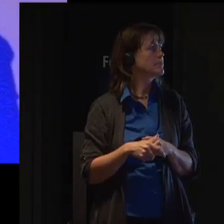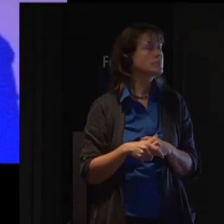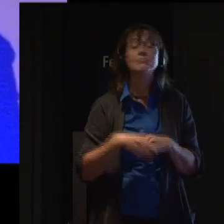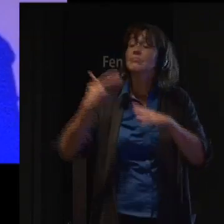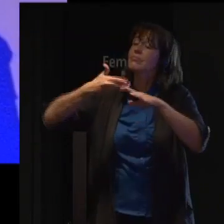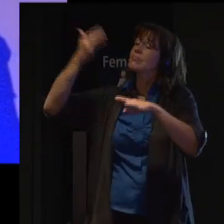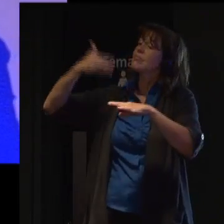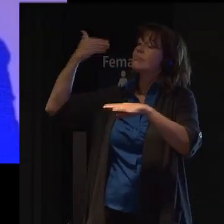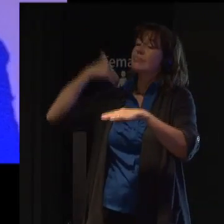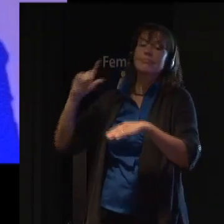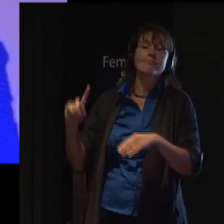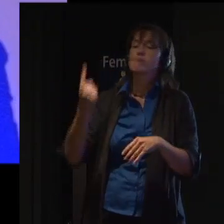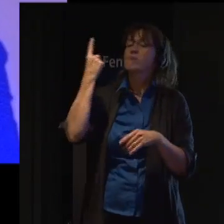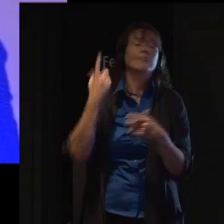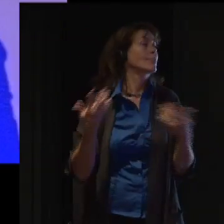was the first